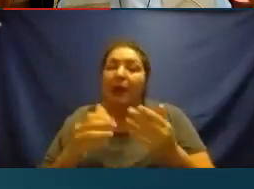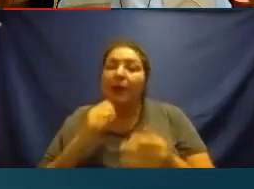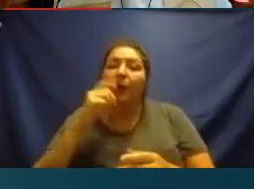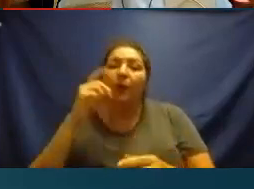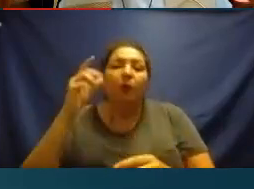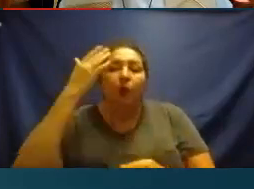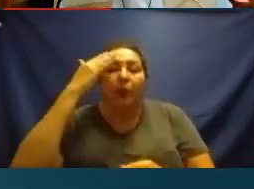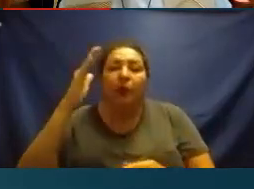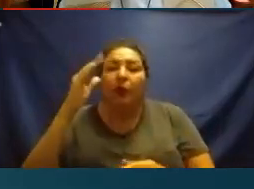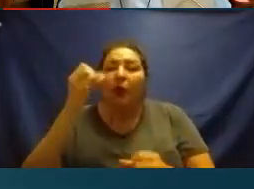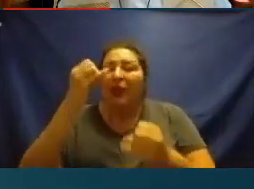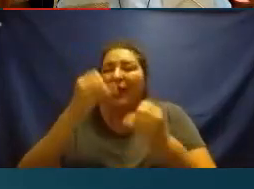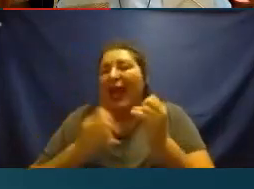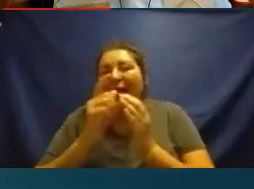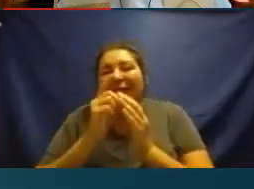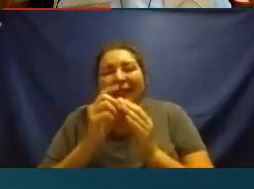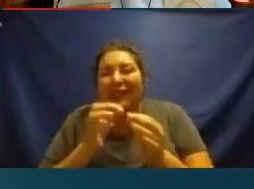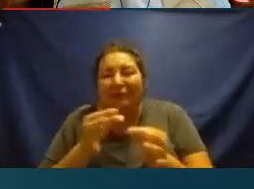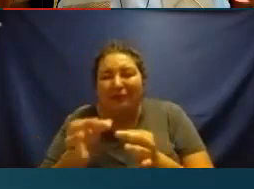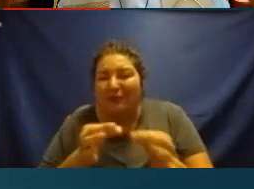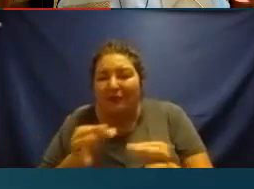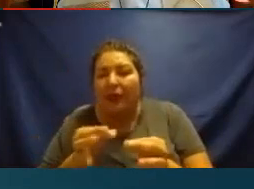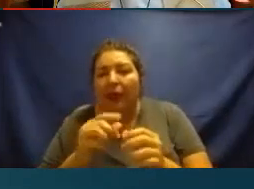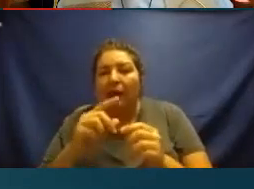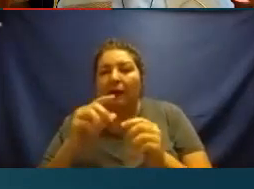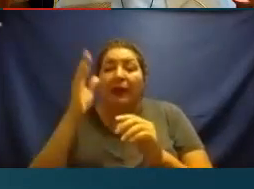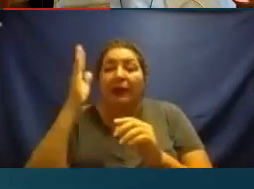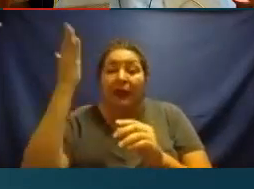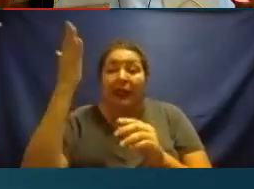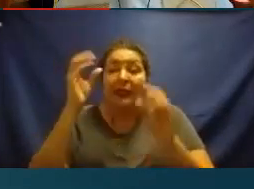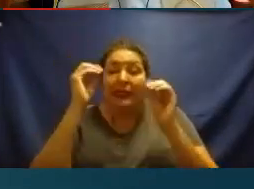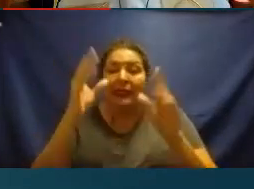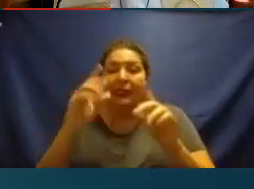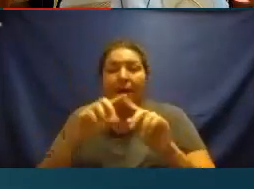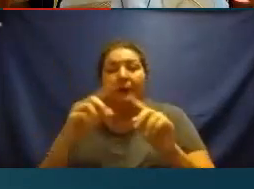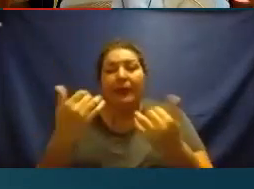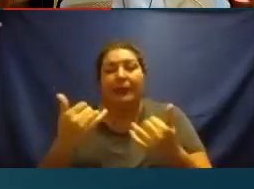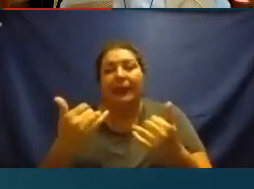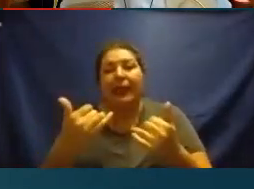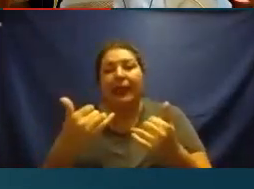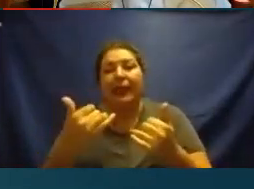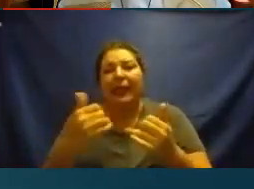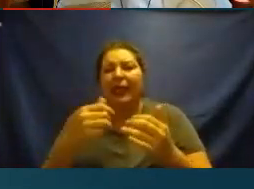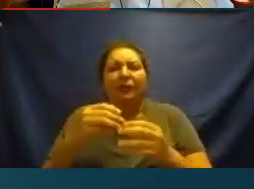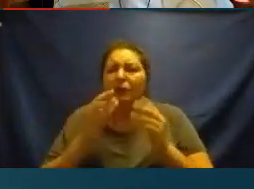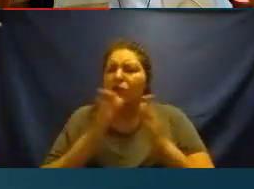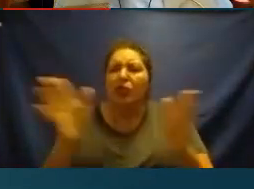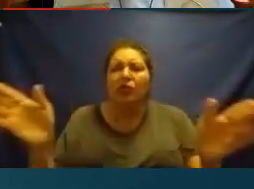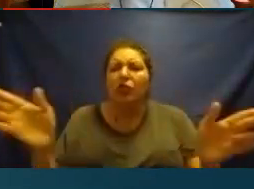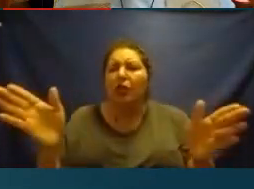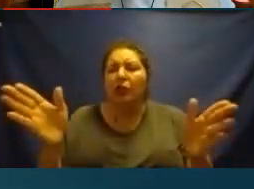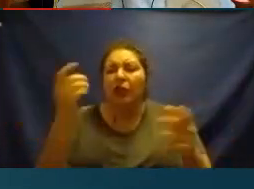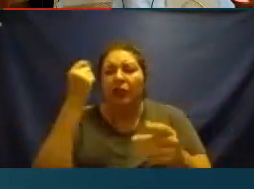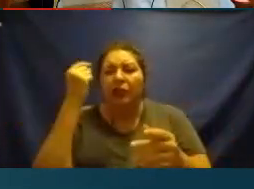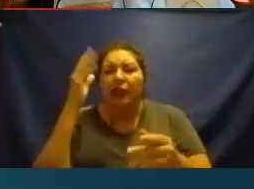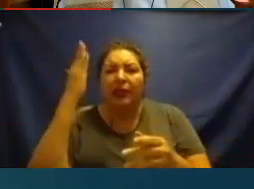teaching, today's reading gives us insight into the general theme of his teaching. In fact, this coming